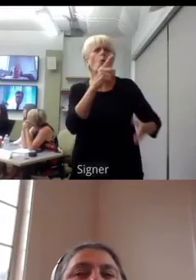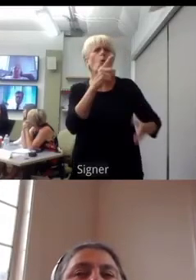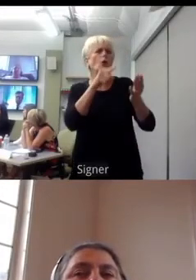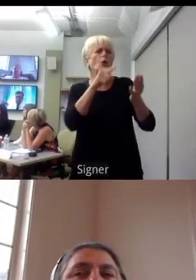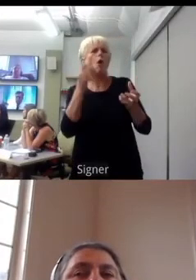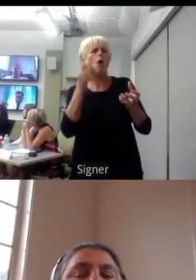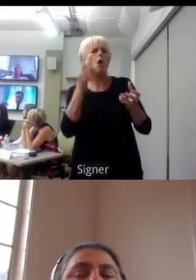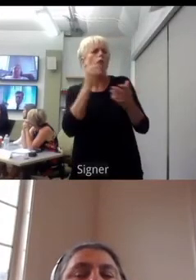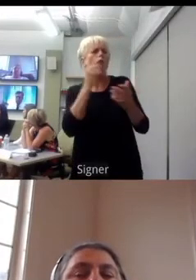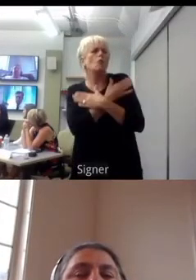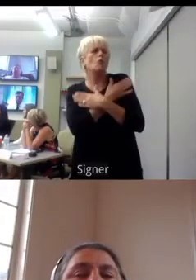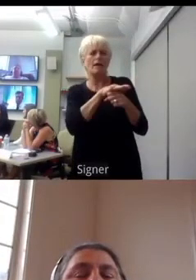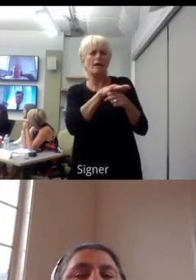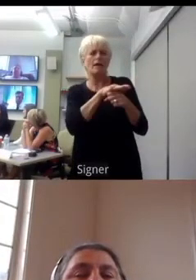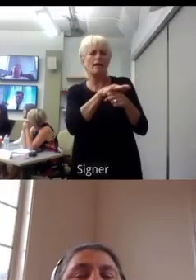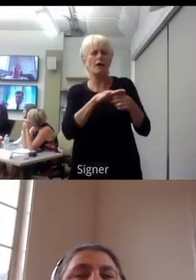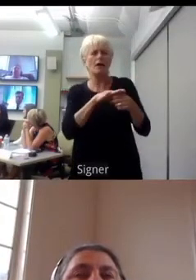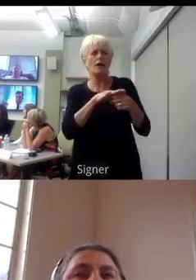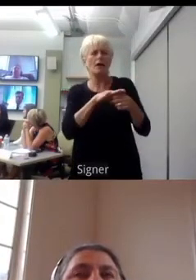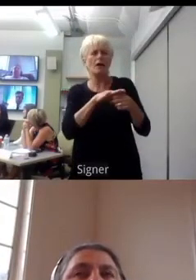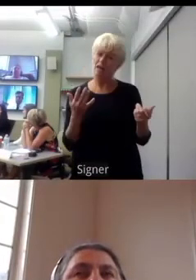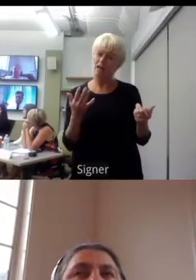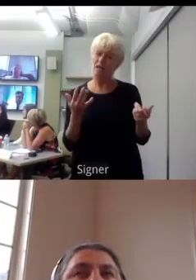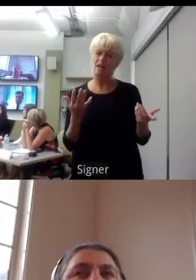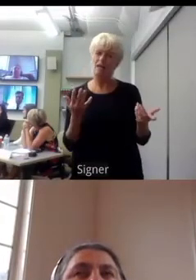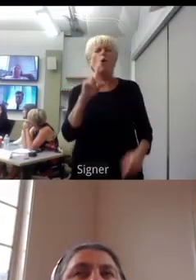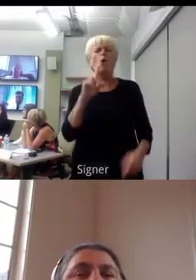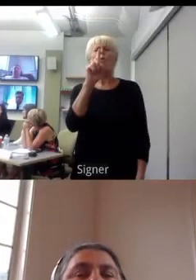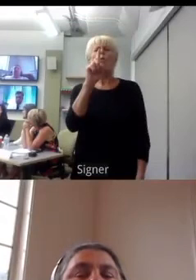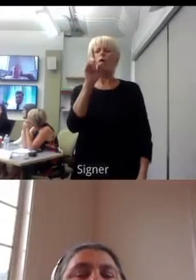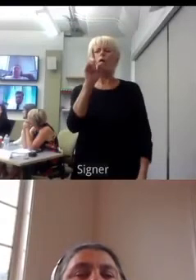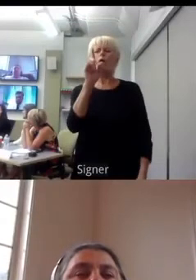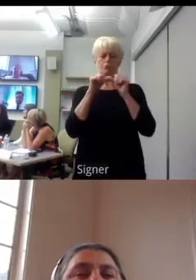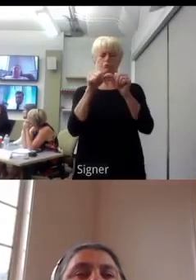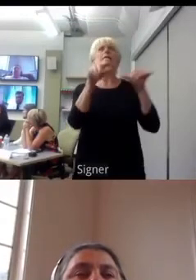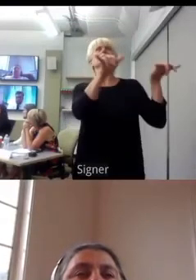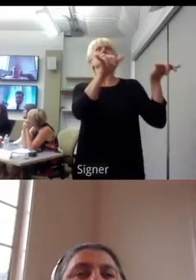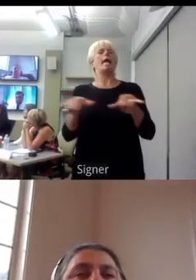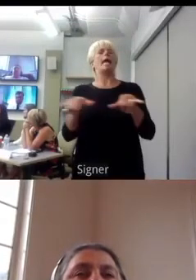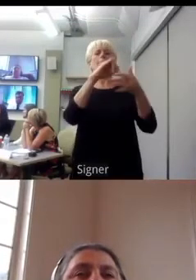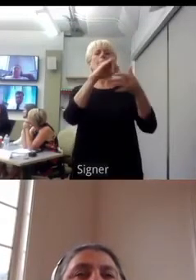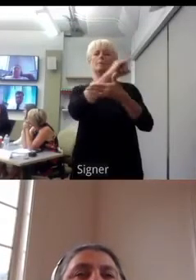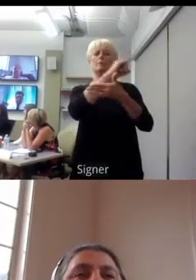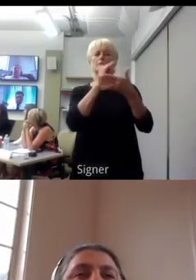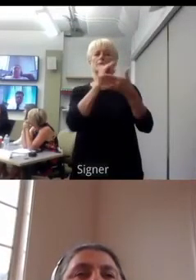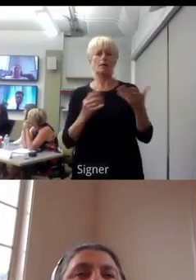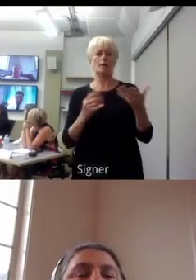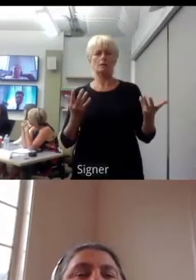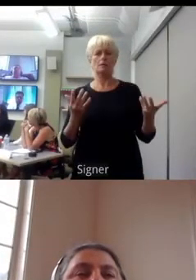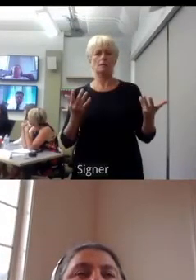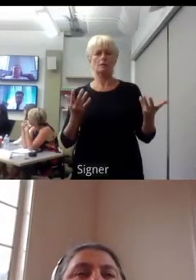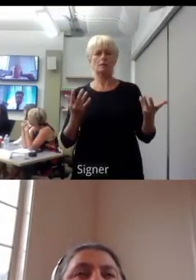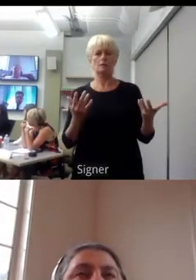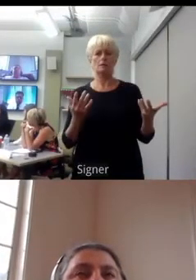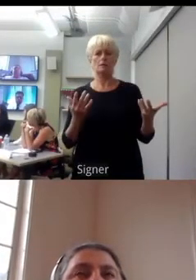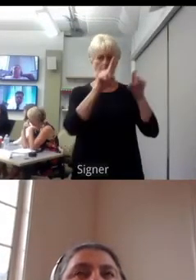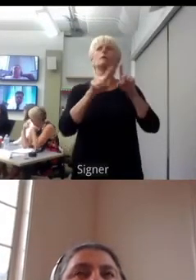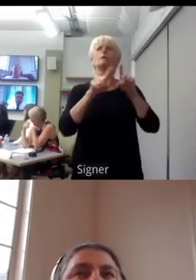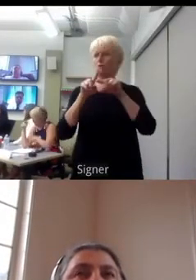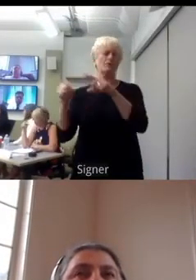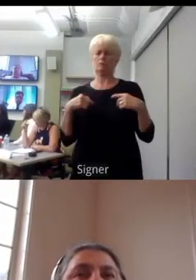a continuity of design. You're not going to find the same answers in each of these. And one of the things we find about accessibility